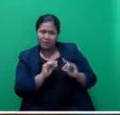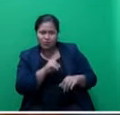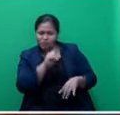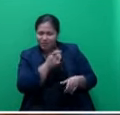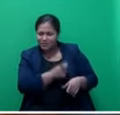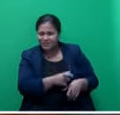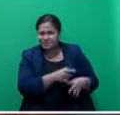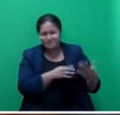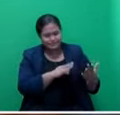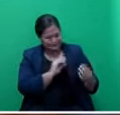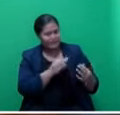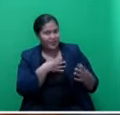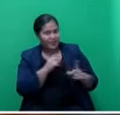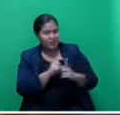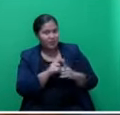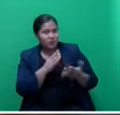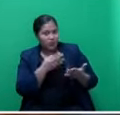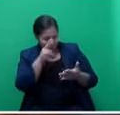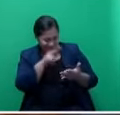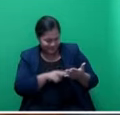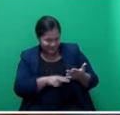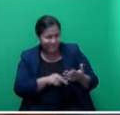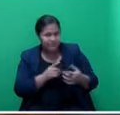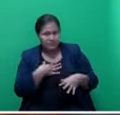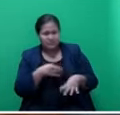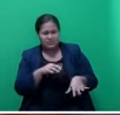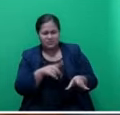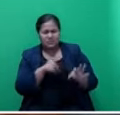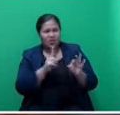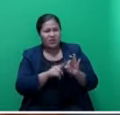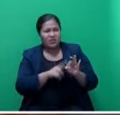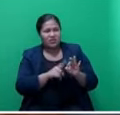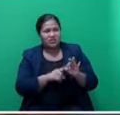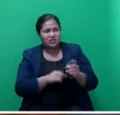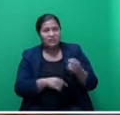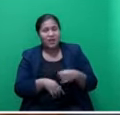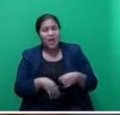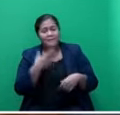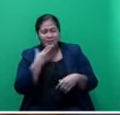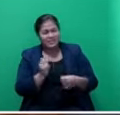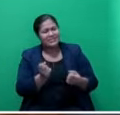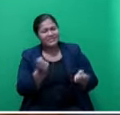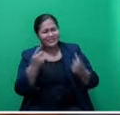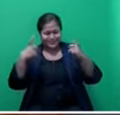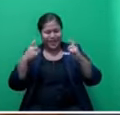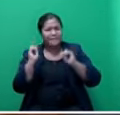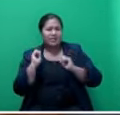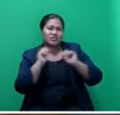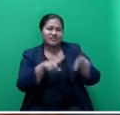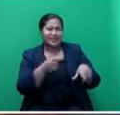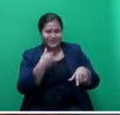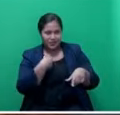individual. And throughout the thread, the question came up in it, send me a picture of you. Of